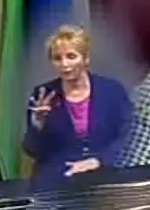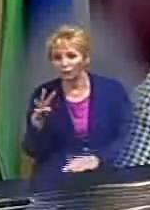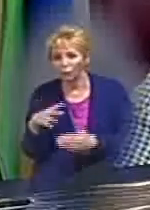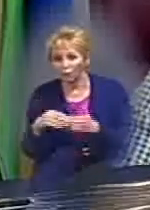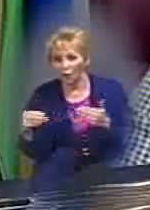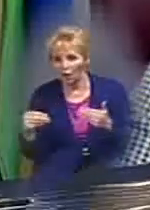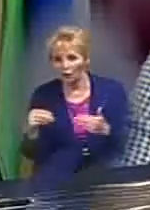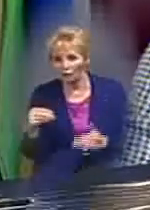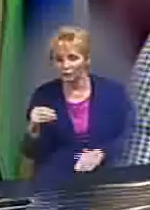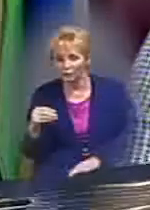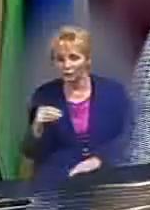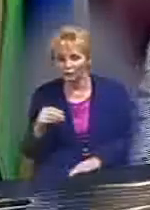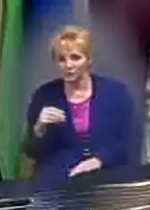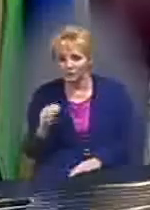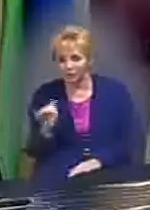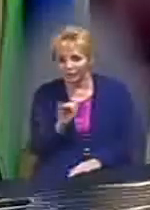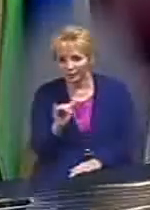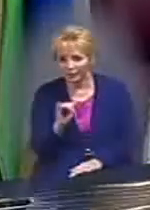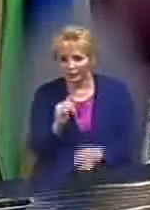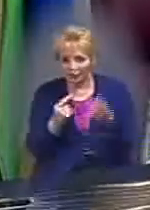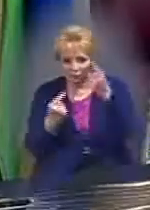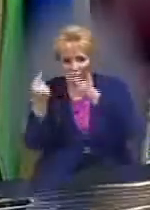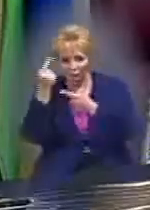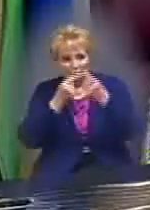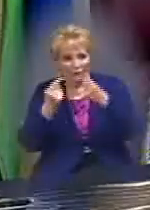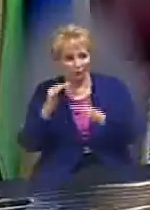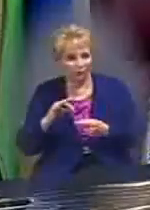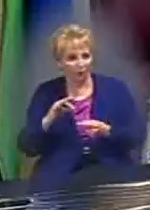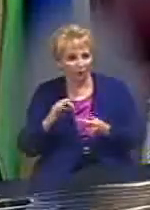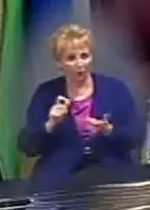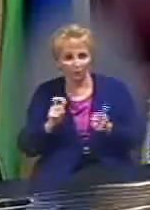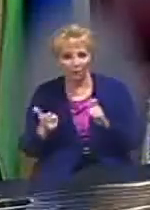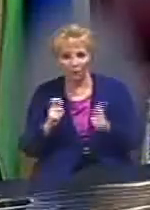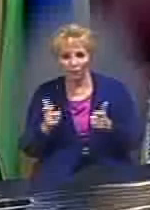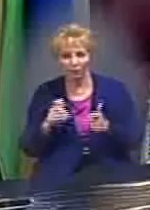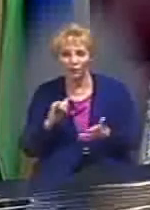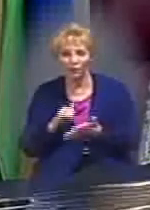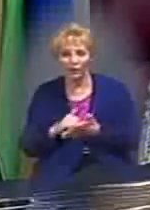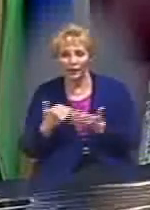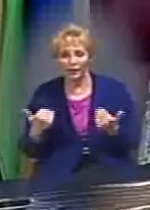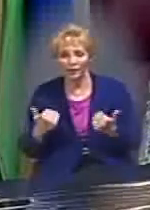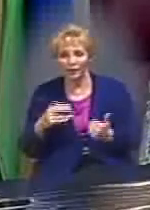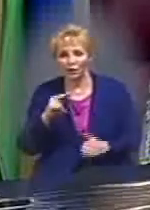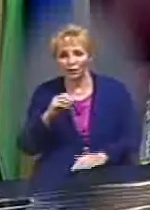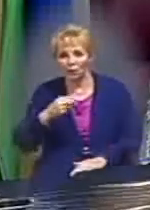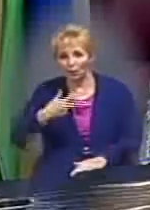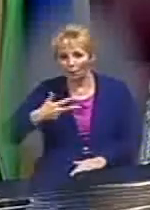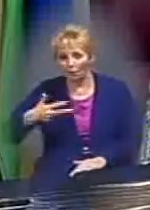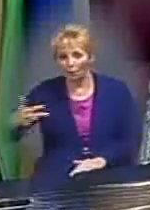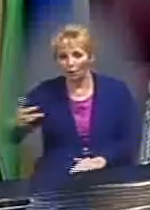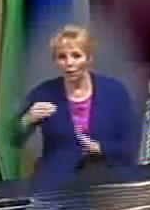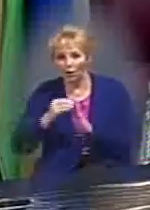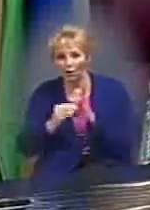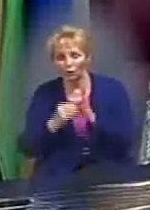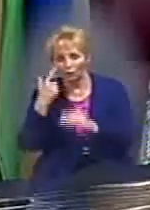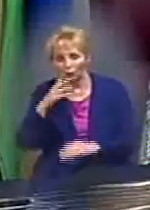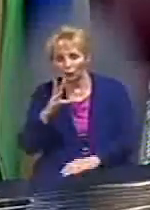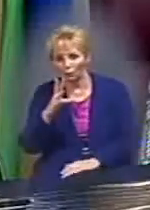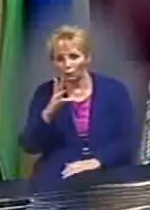$173,204. Also, consideration of modification of the existing no parking ordinance. This is for